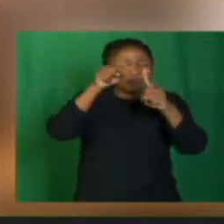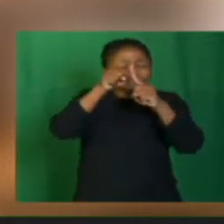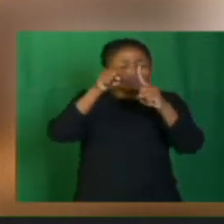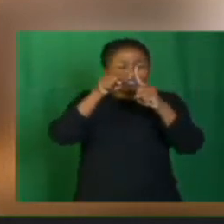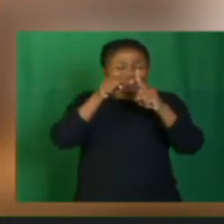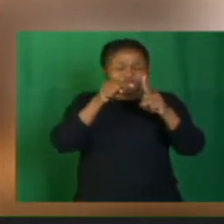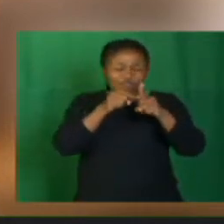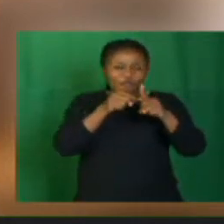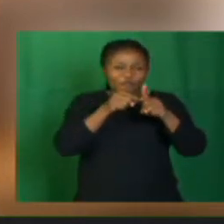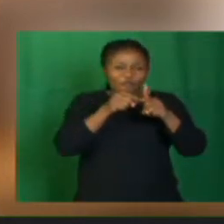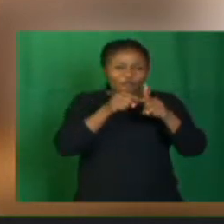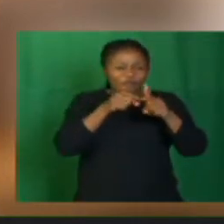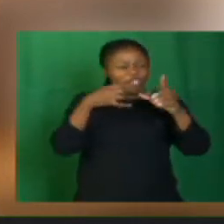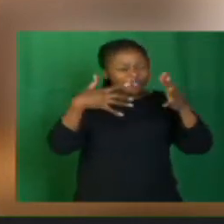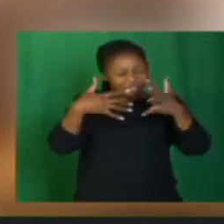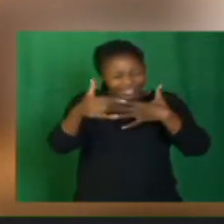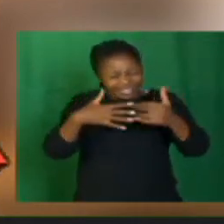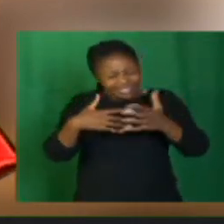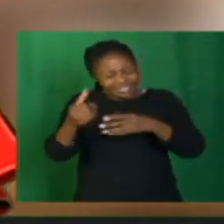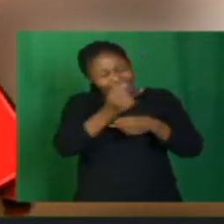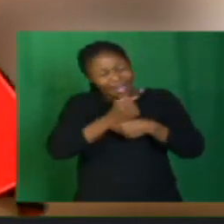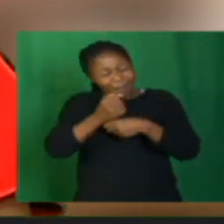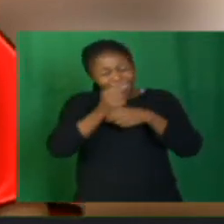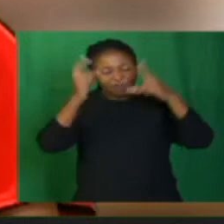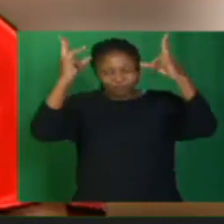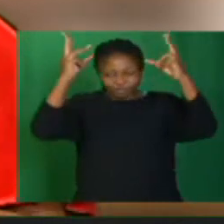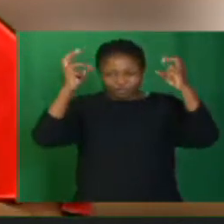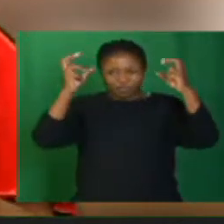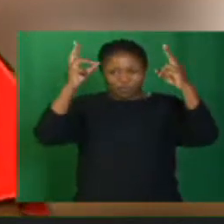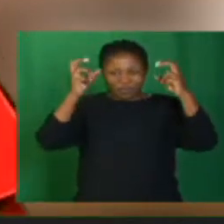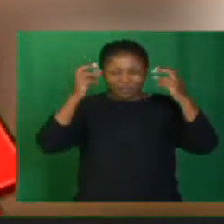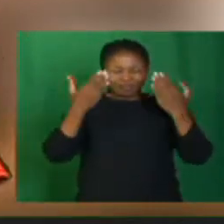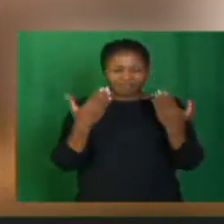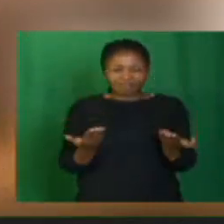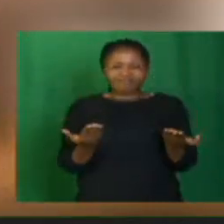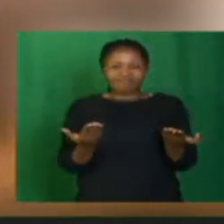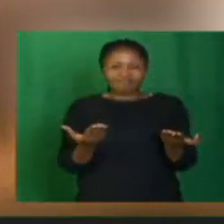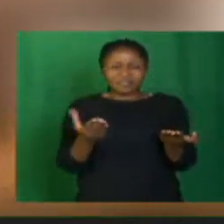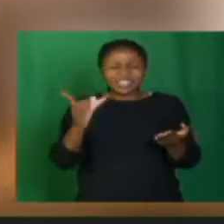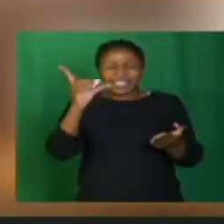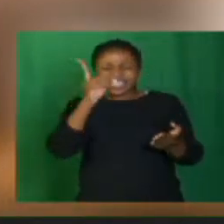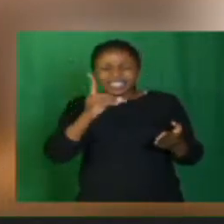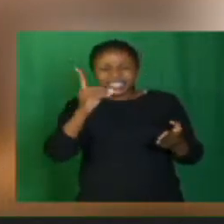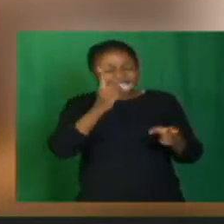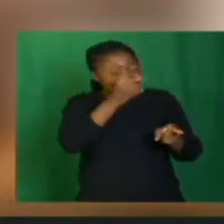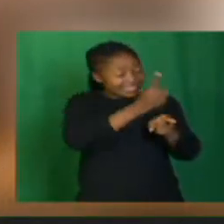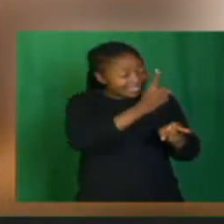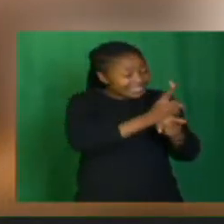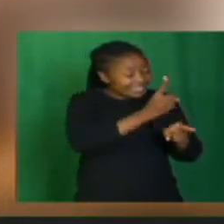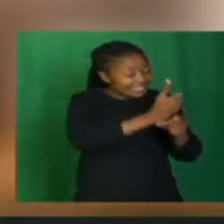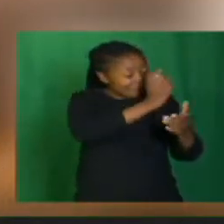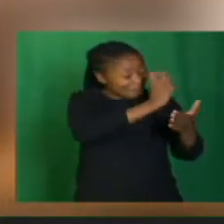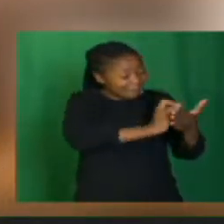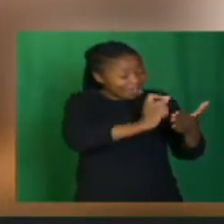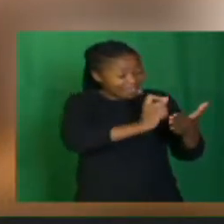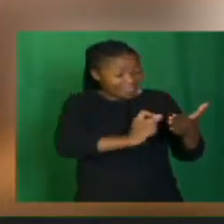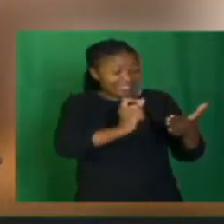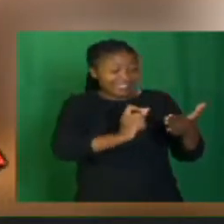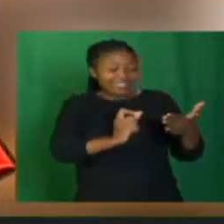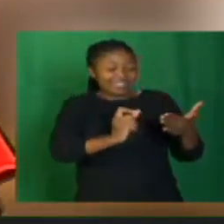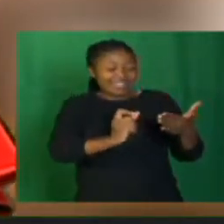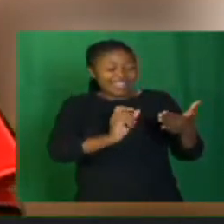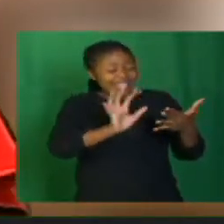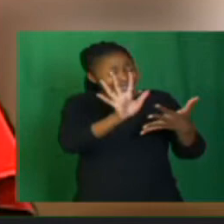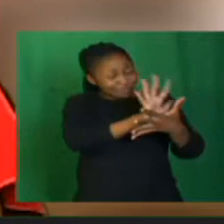of an issue. I will repeat that. It is a presentation or an essay that requires